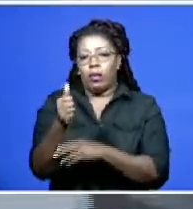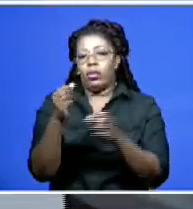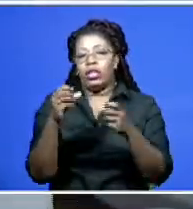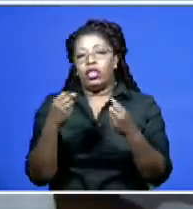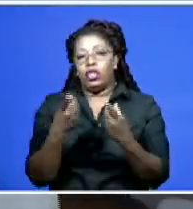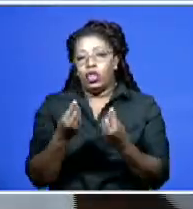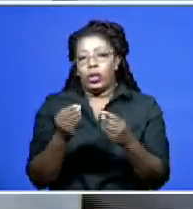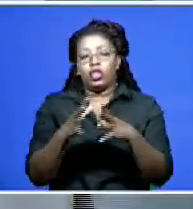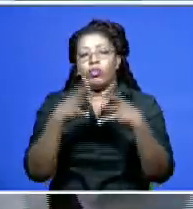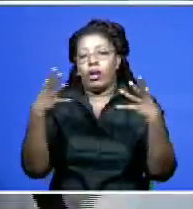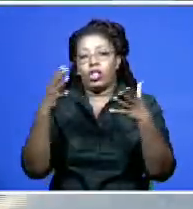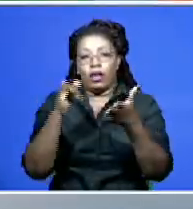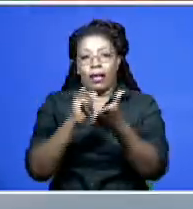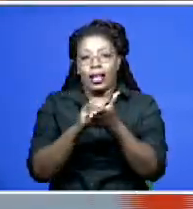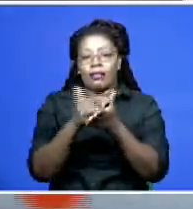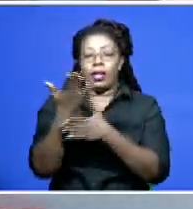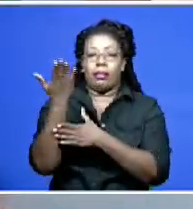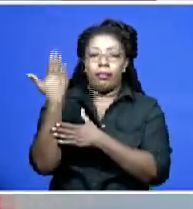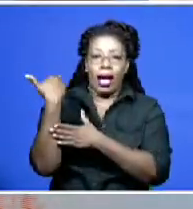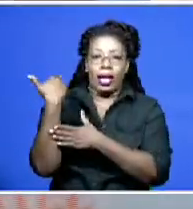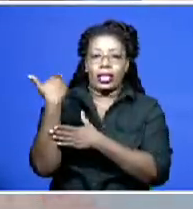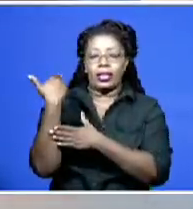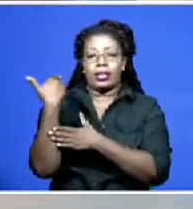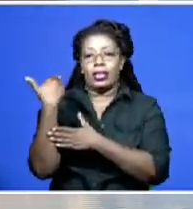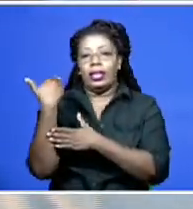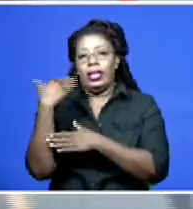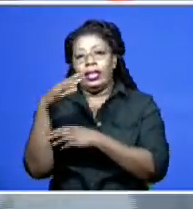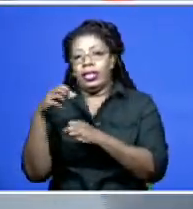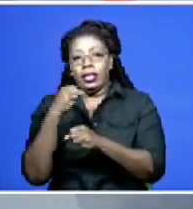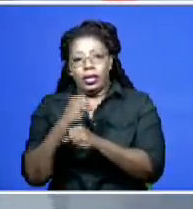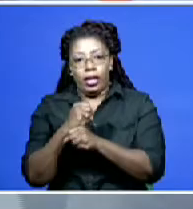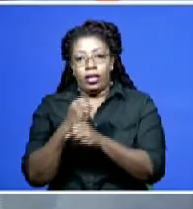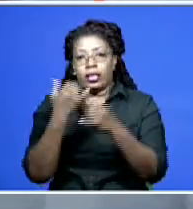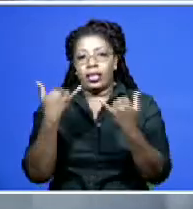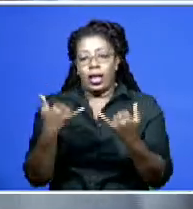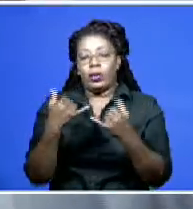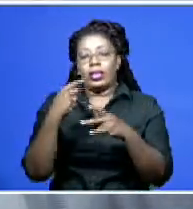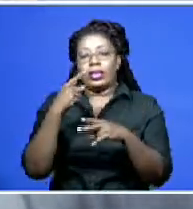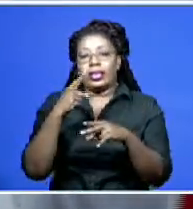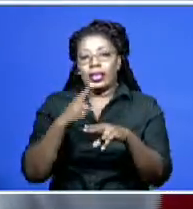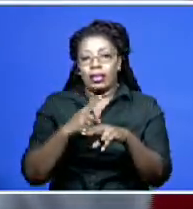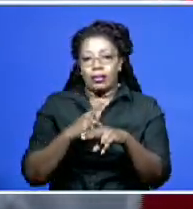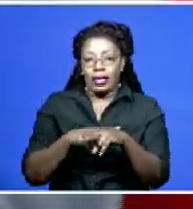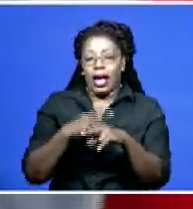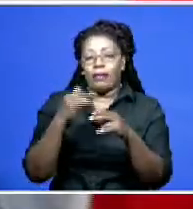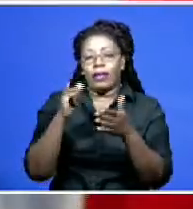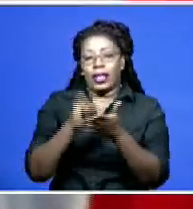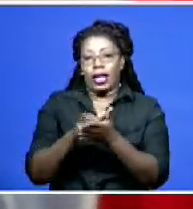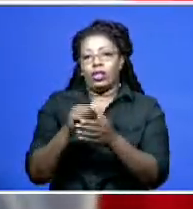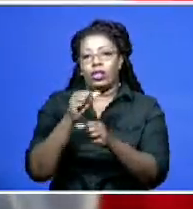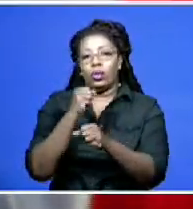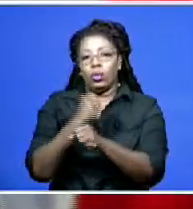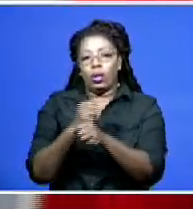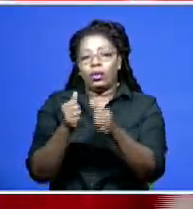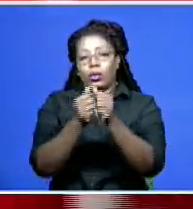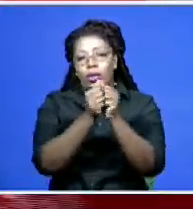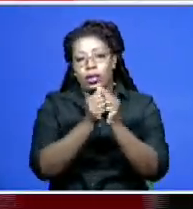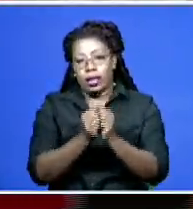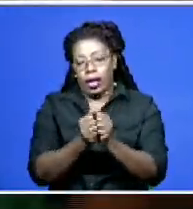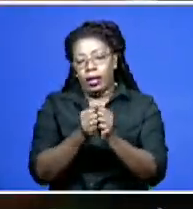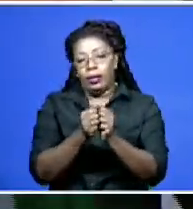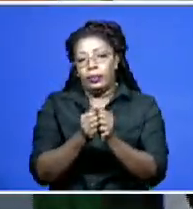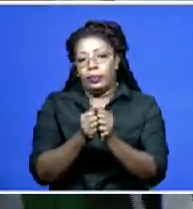that over the last few decades. It's time now for us to bridge that gap and to work hand in hand with